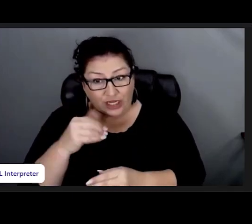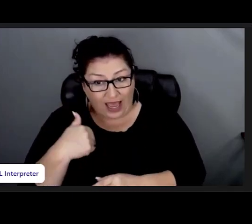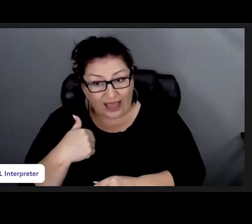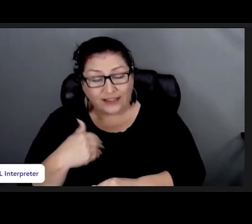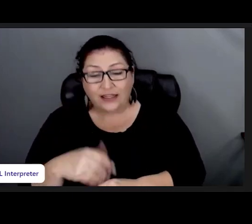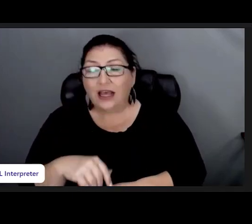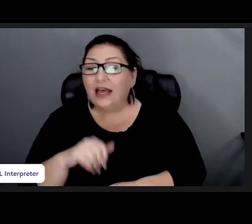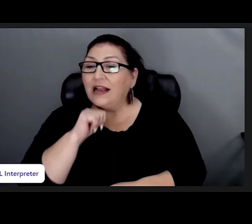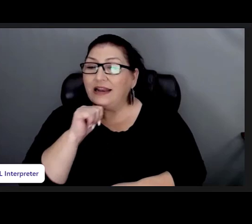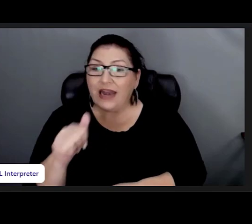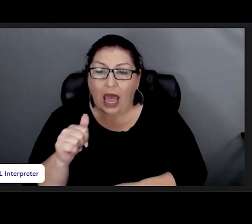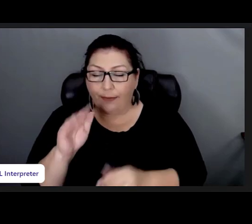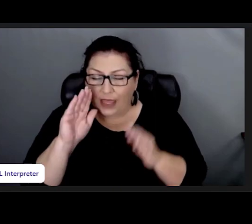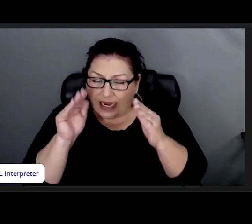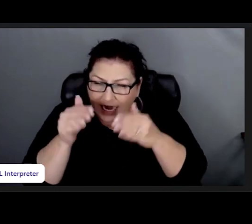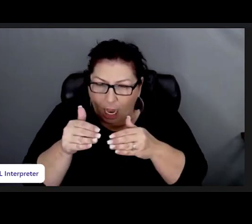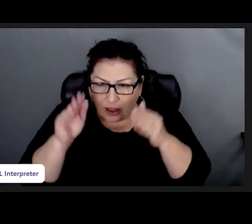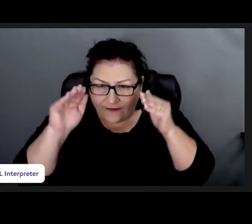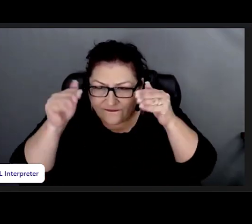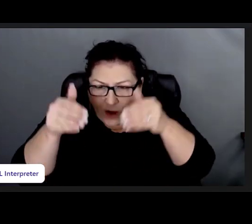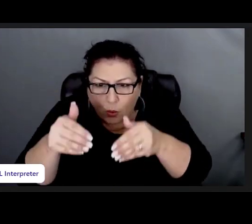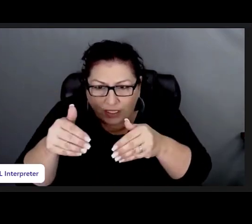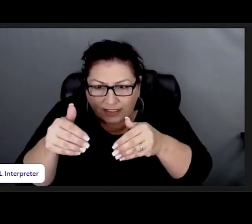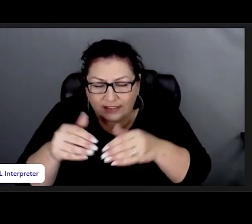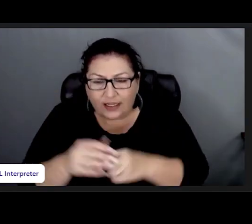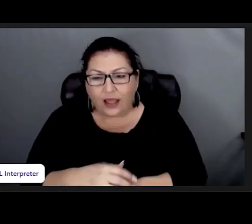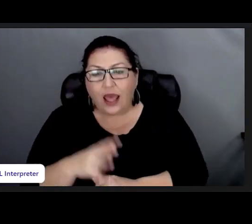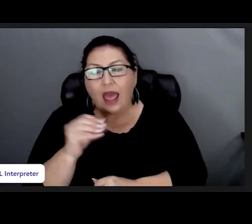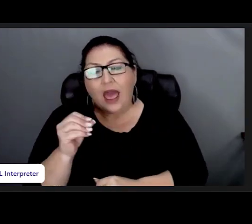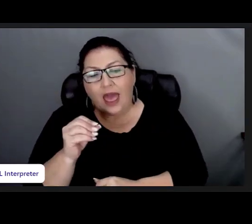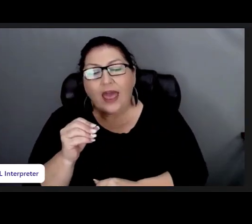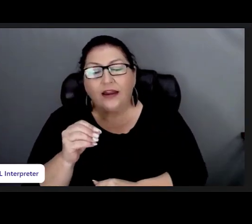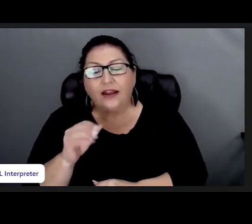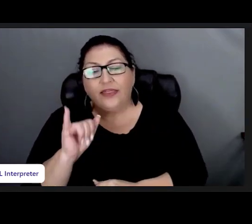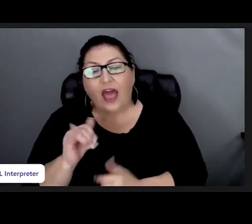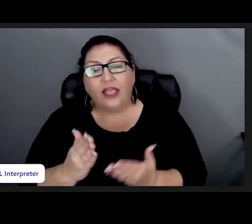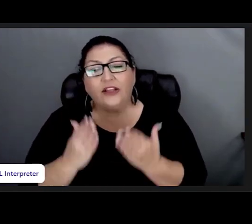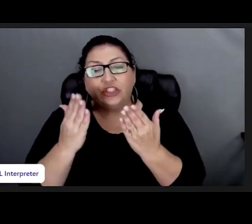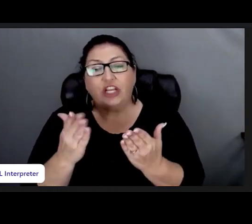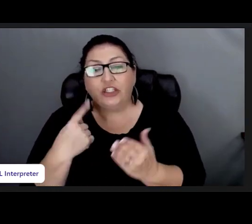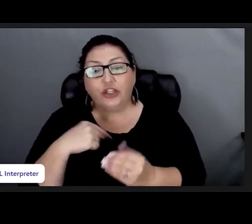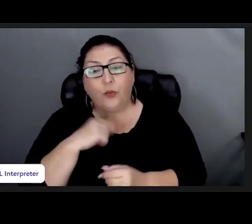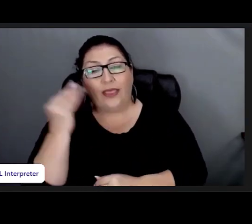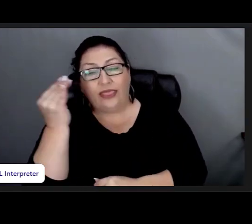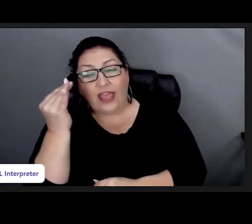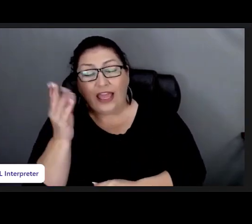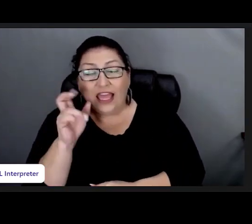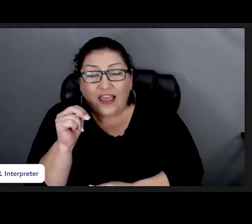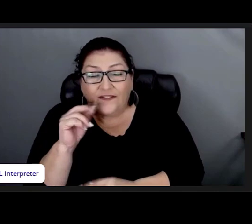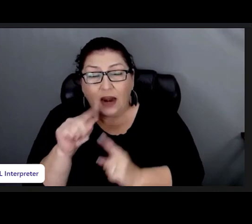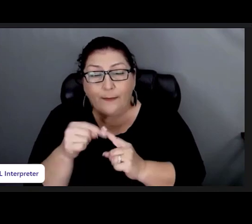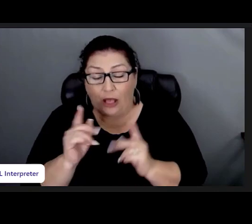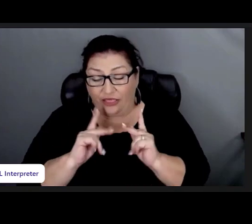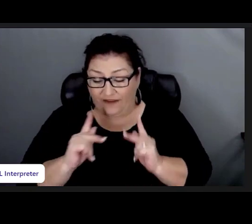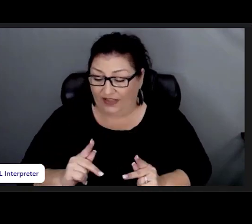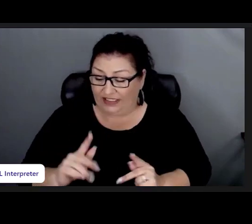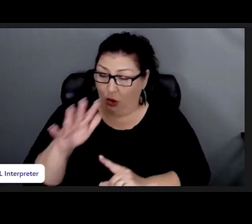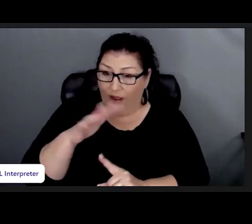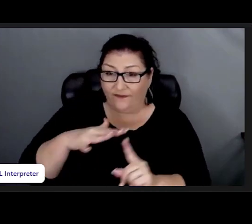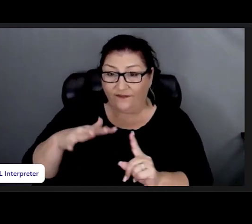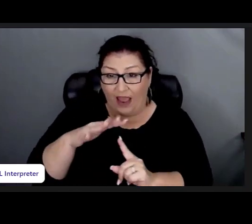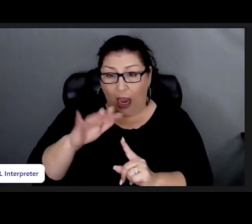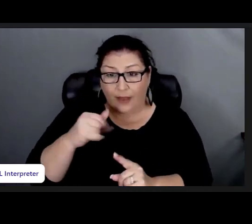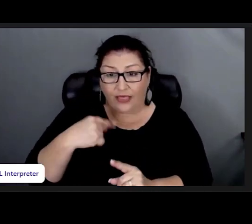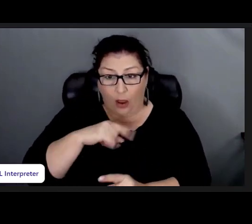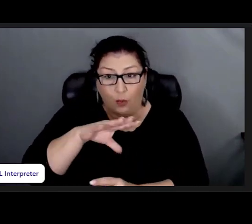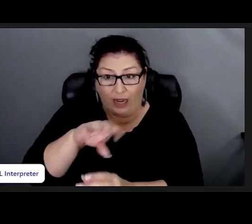not being too narrowly focused, and the suggestion that we think even about the physical environment that we are